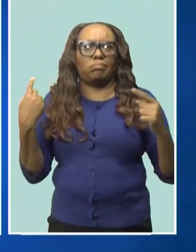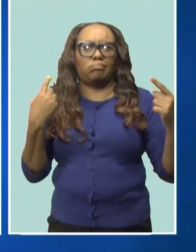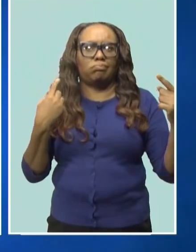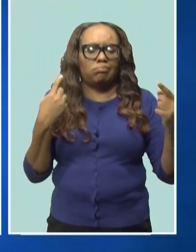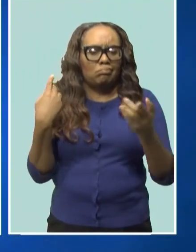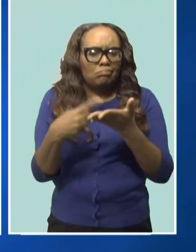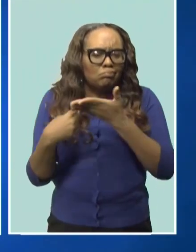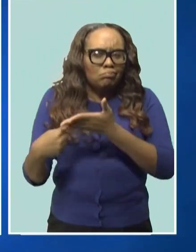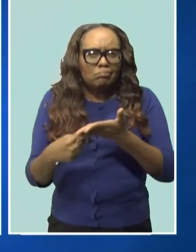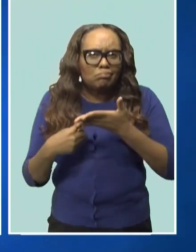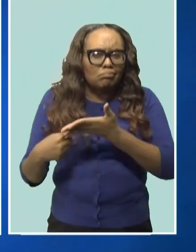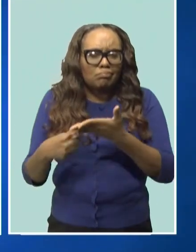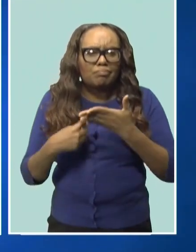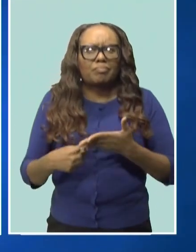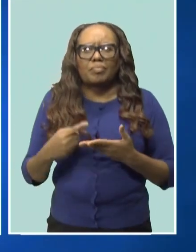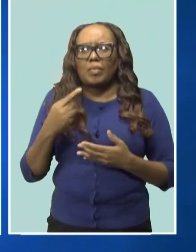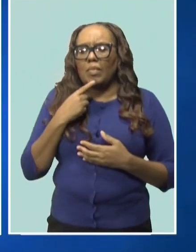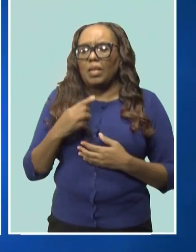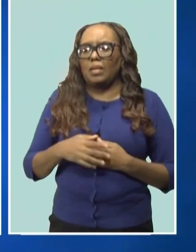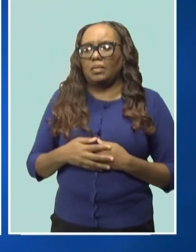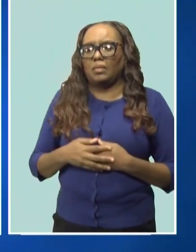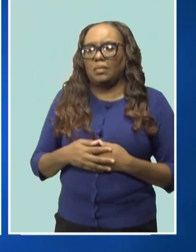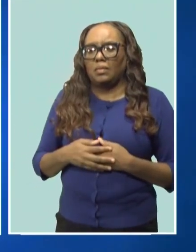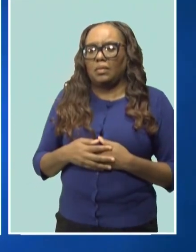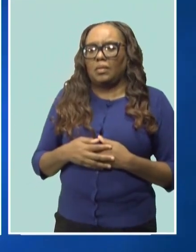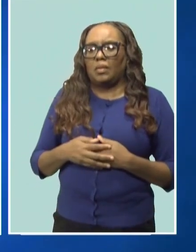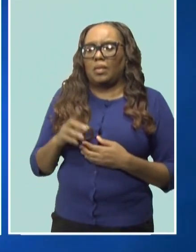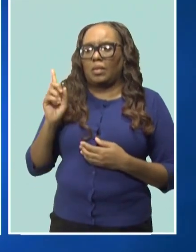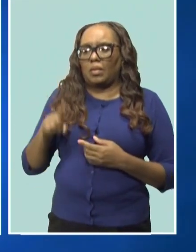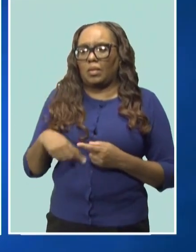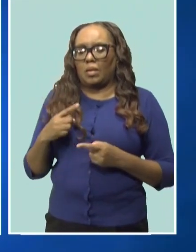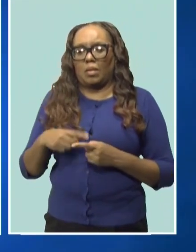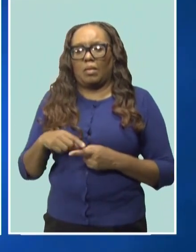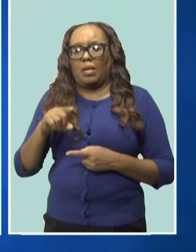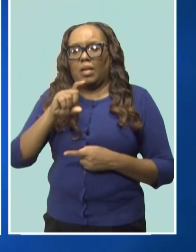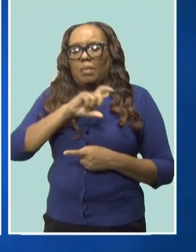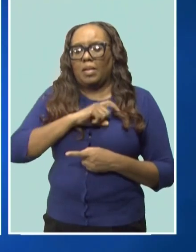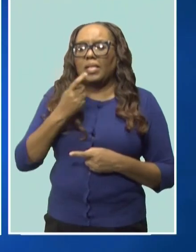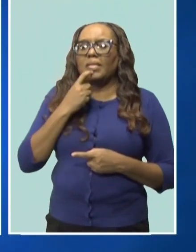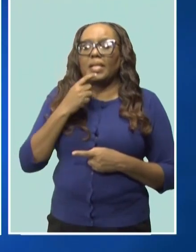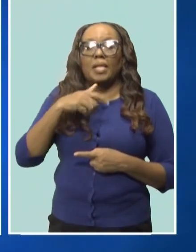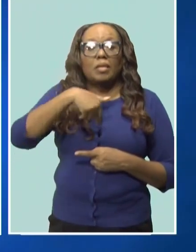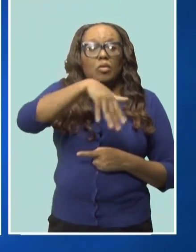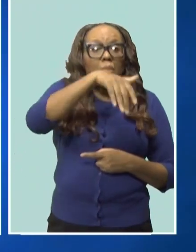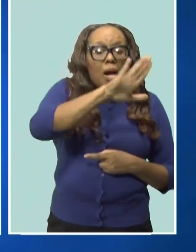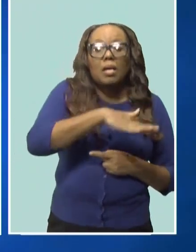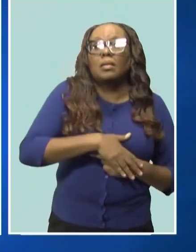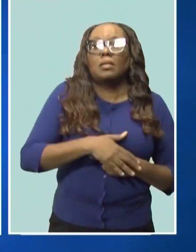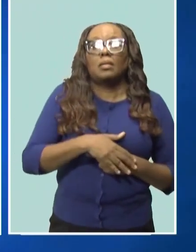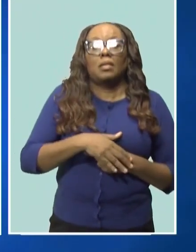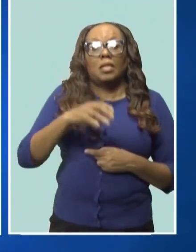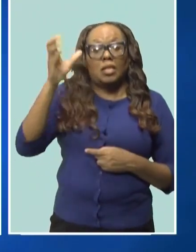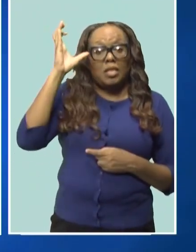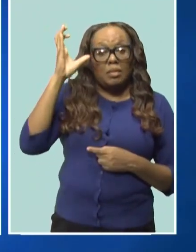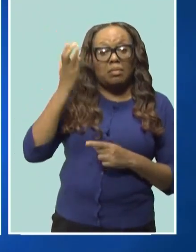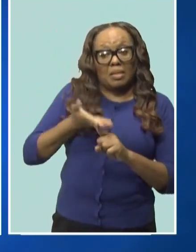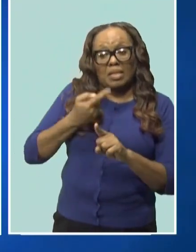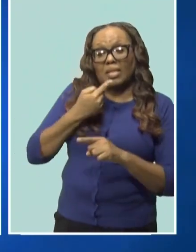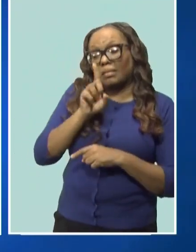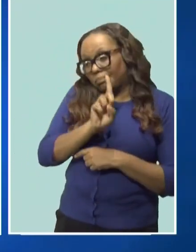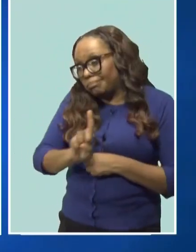was interesting. He's the man that when the police had to go back, he doesn't be coming forward with the camera in the hand. Enough